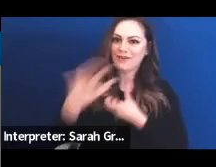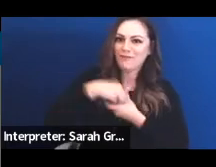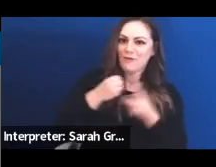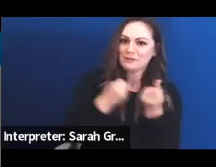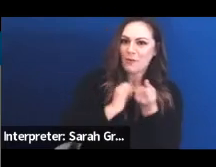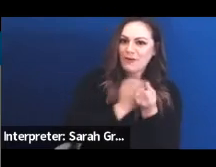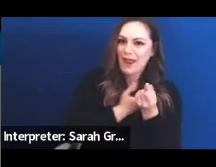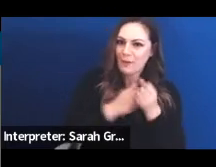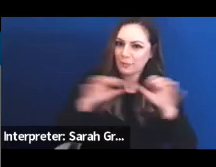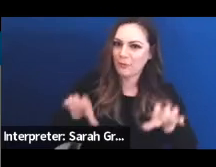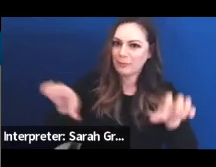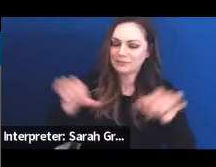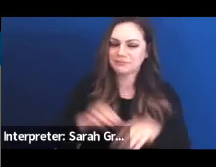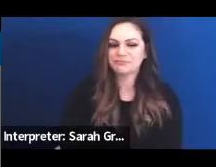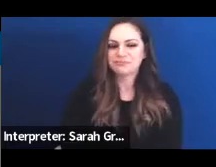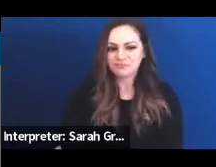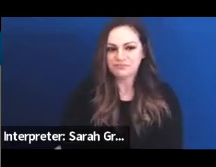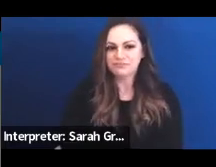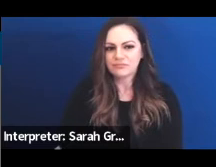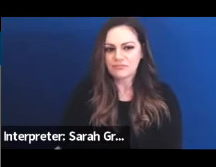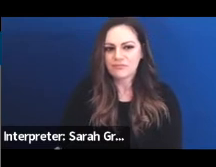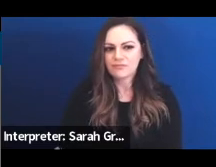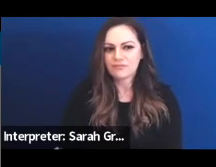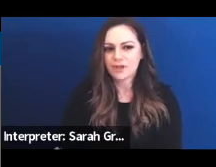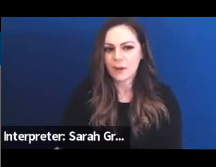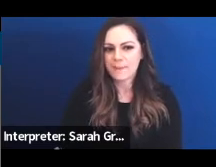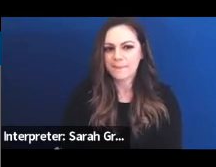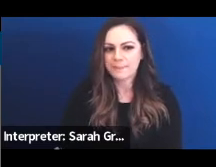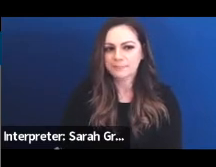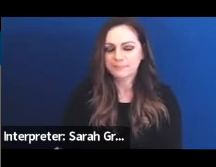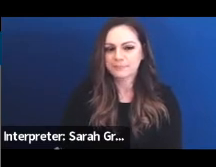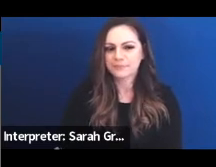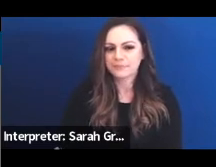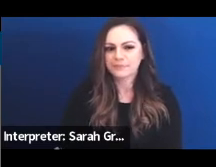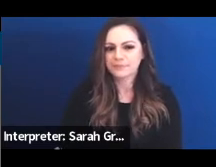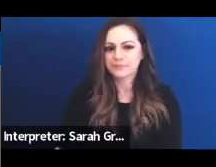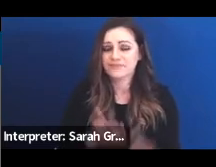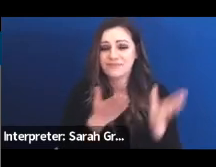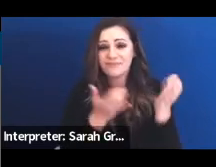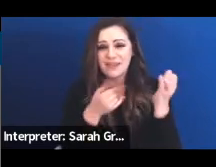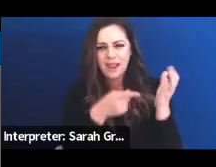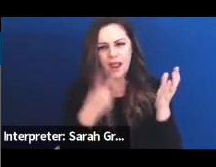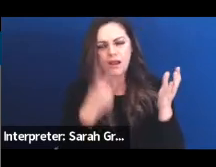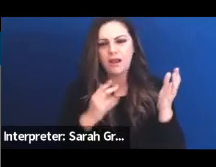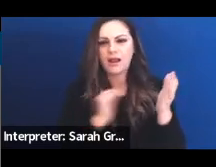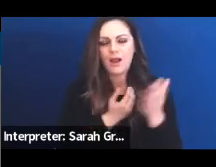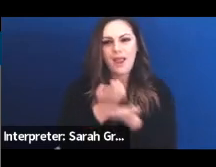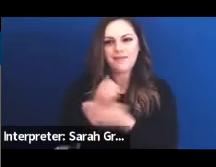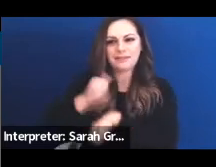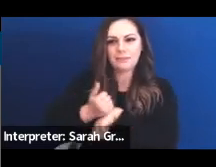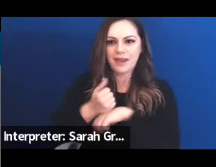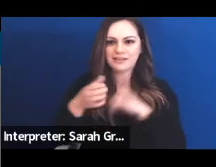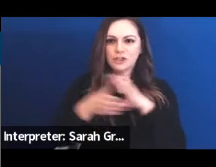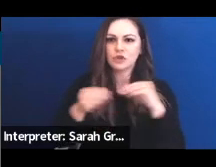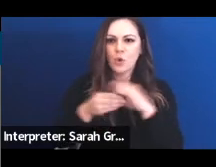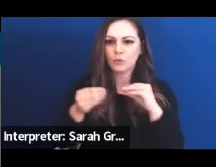the primary content of the campaign is what we call our evidence-based stories of recovery. We know from the